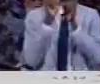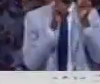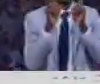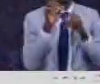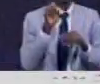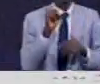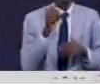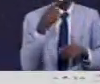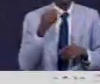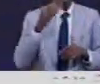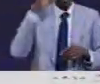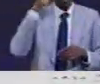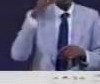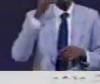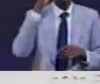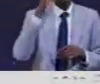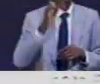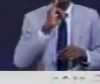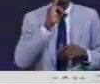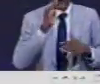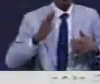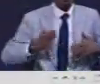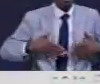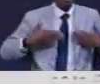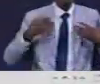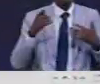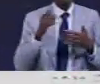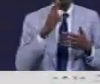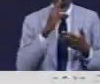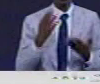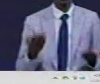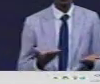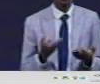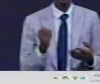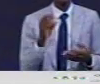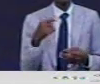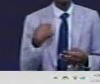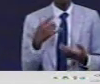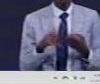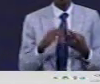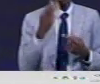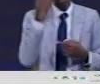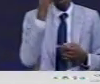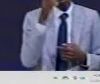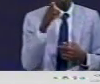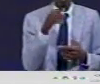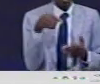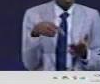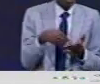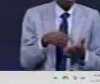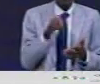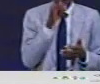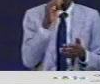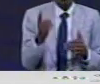is the first time you are coming for such a program like this. Can you please signify by raising of your hands?